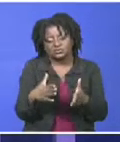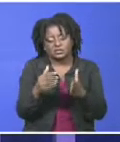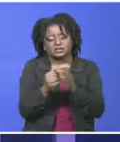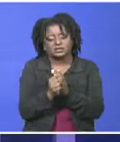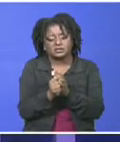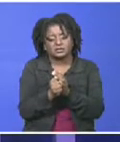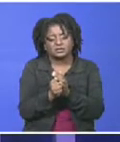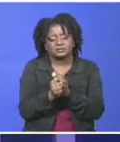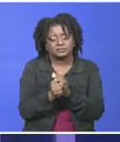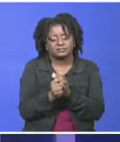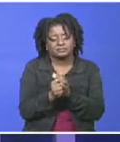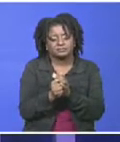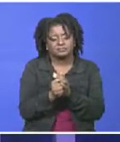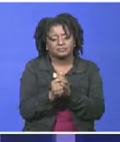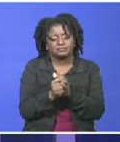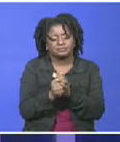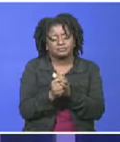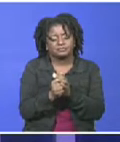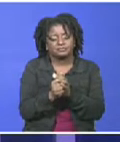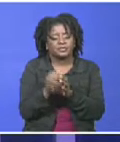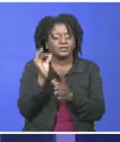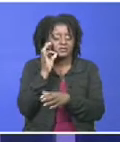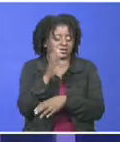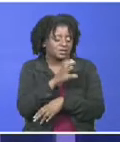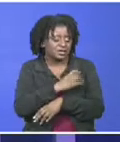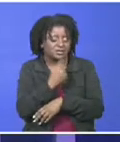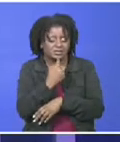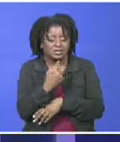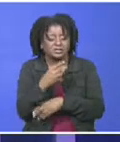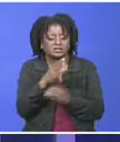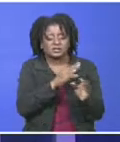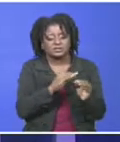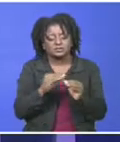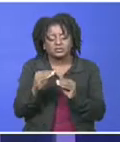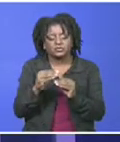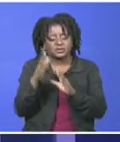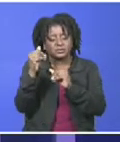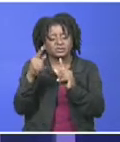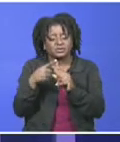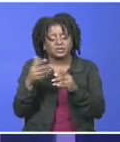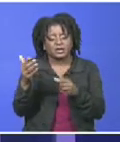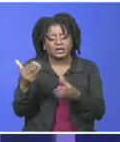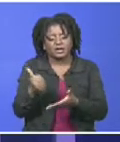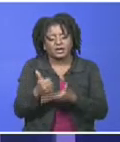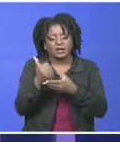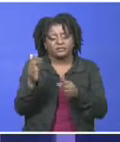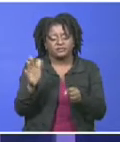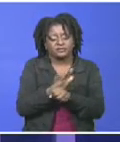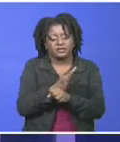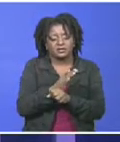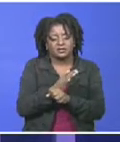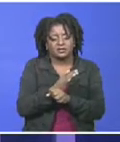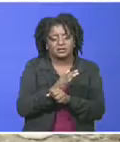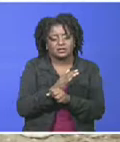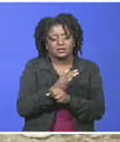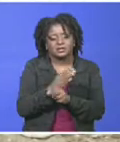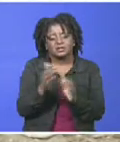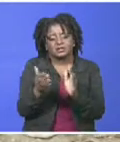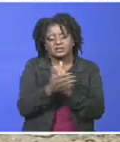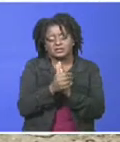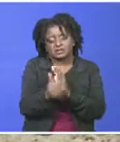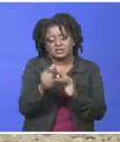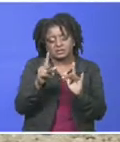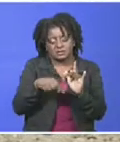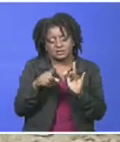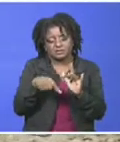that career training institute. Fern Carey tells us that the move is expected to help fill the skills gap in this country. With many